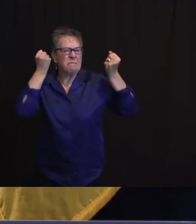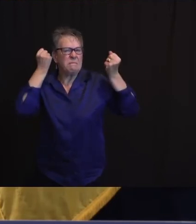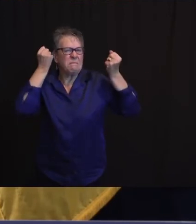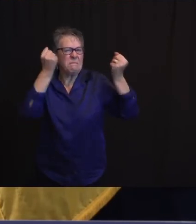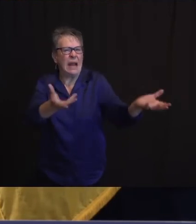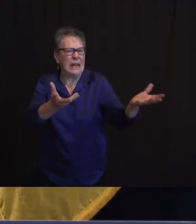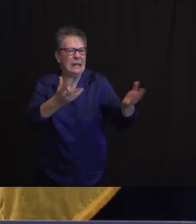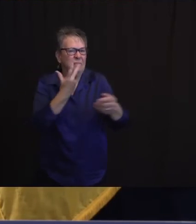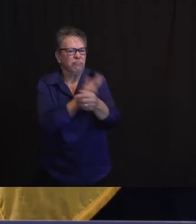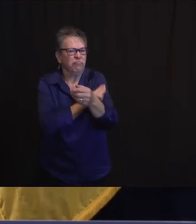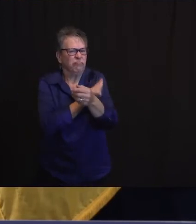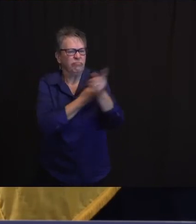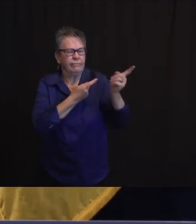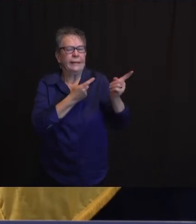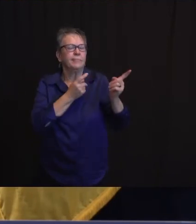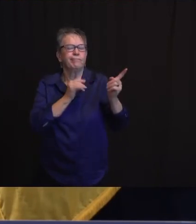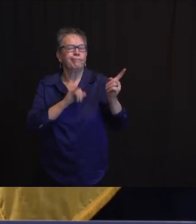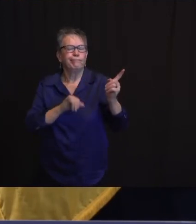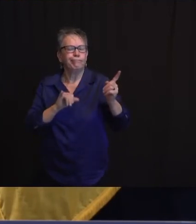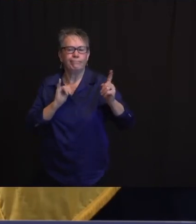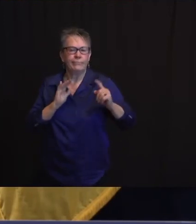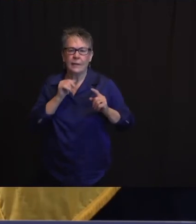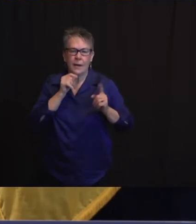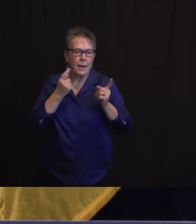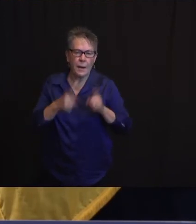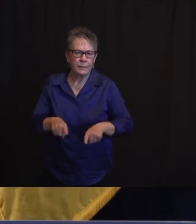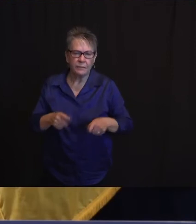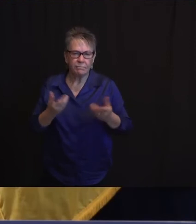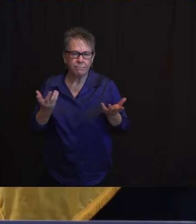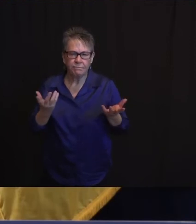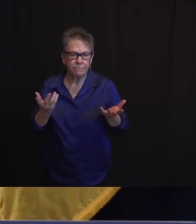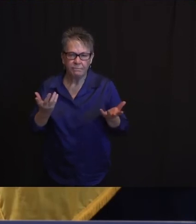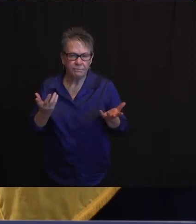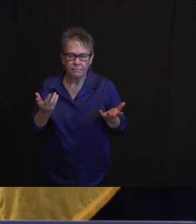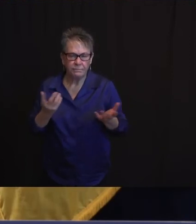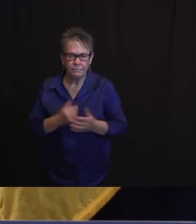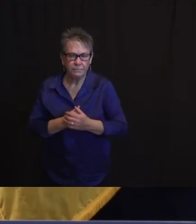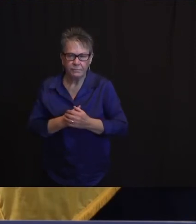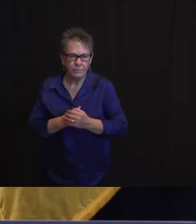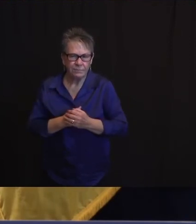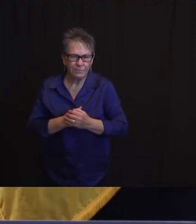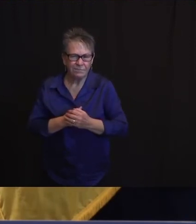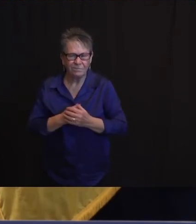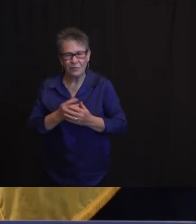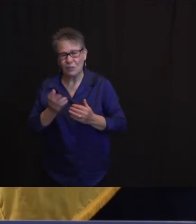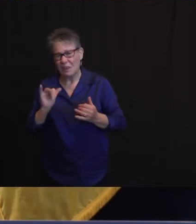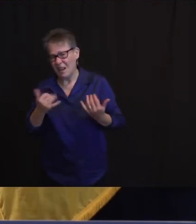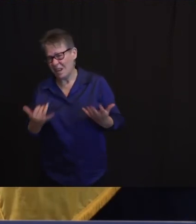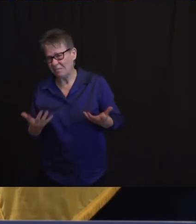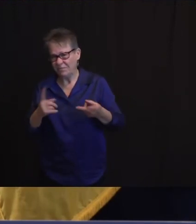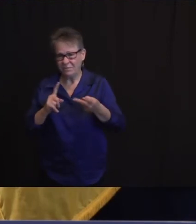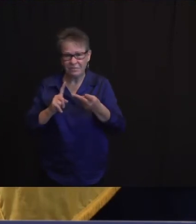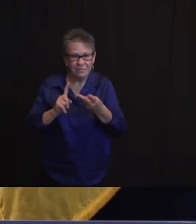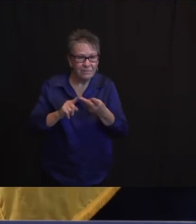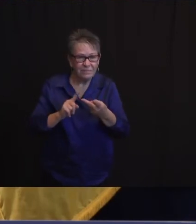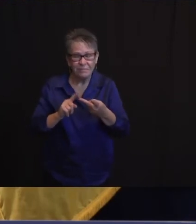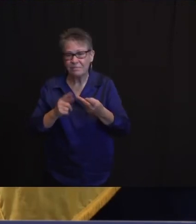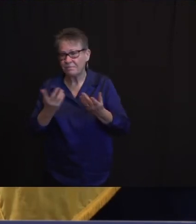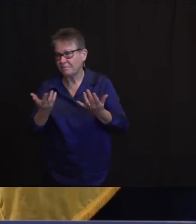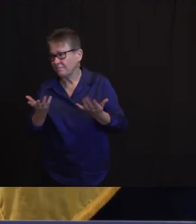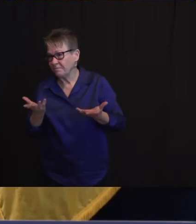going up. The second observation I'd make is I don't think we can underestimate, on either good or bad,